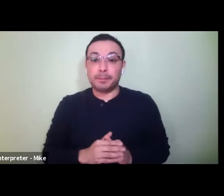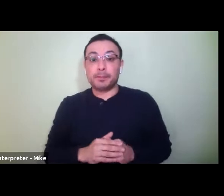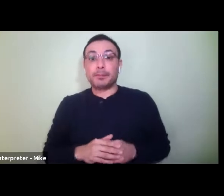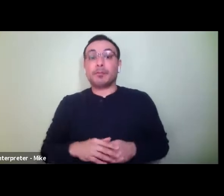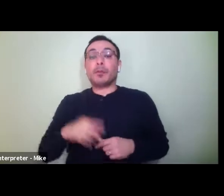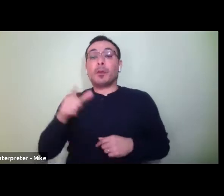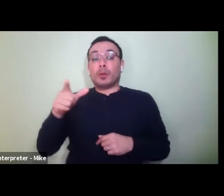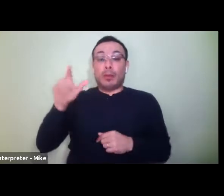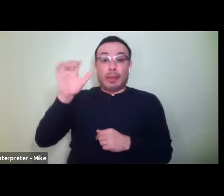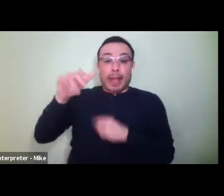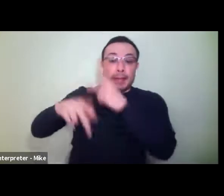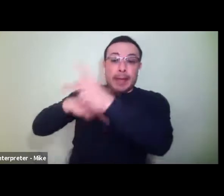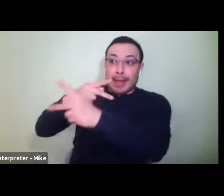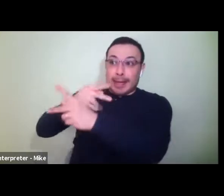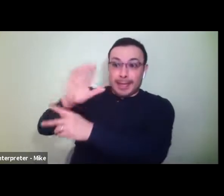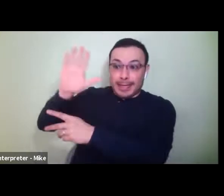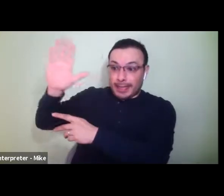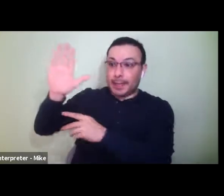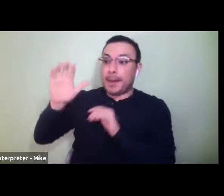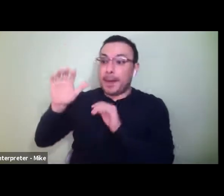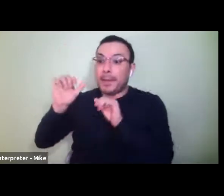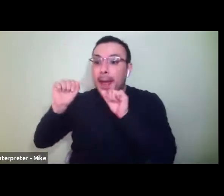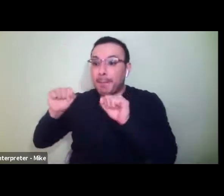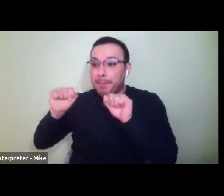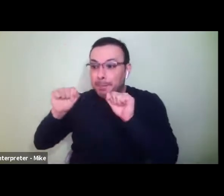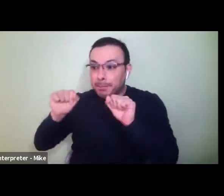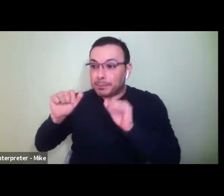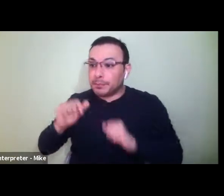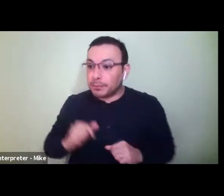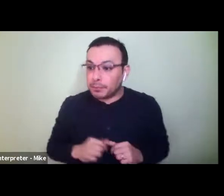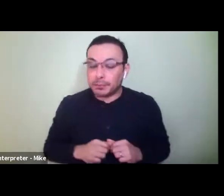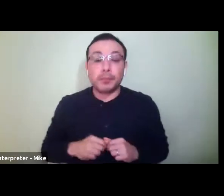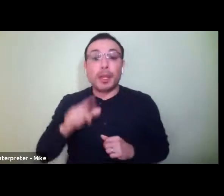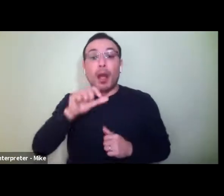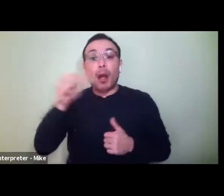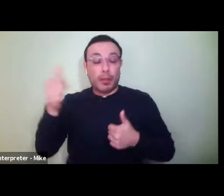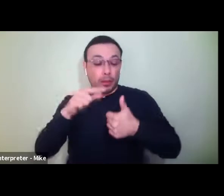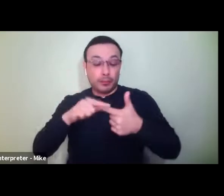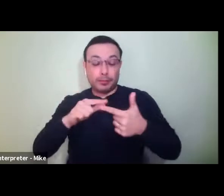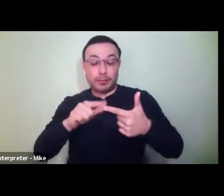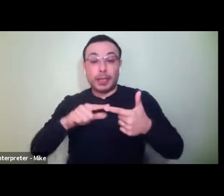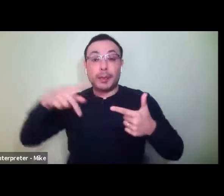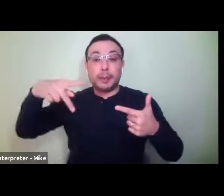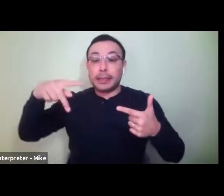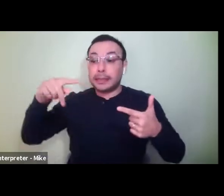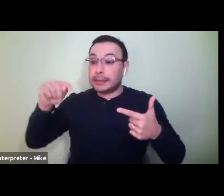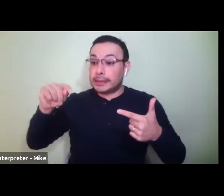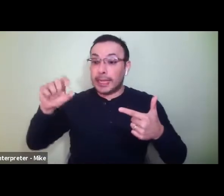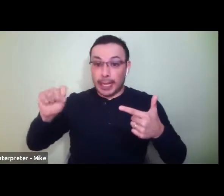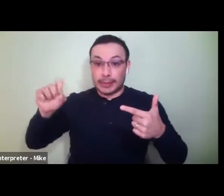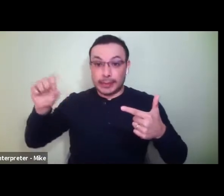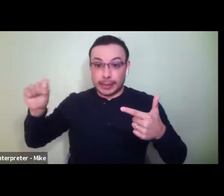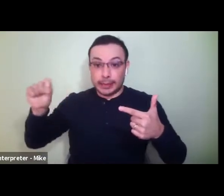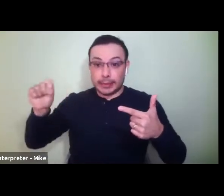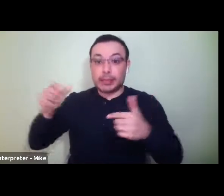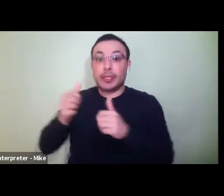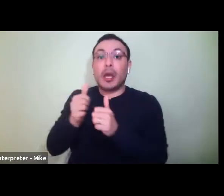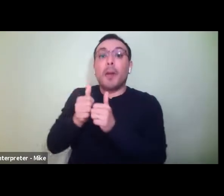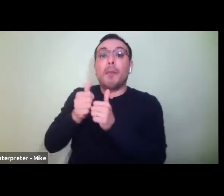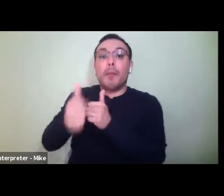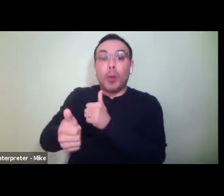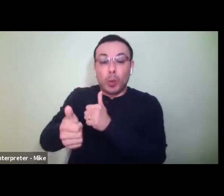ableism. My second disability is PTSS, post-traumatic slave